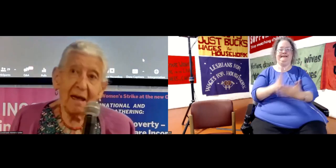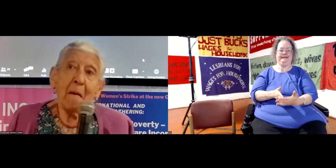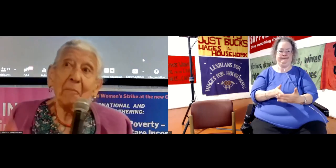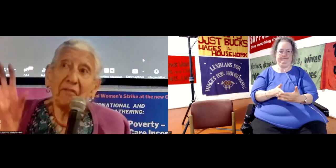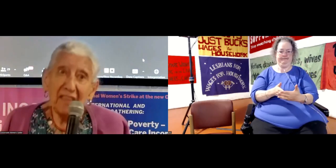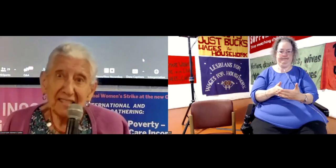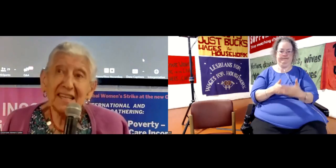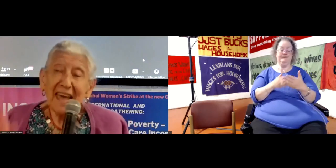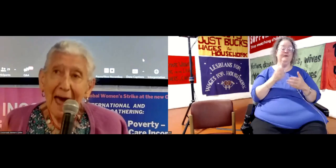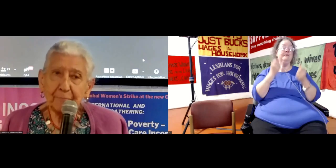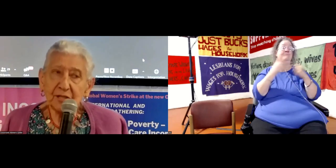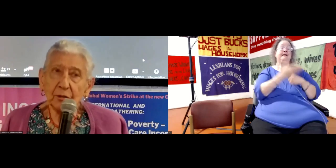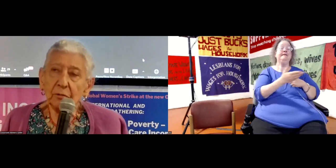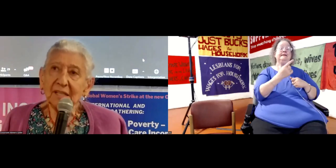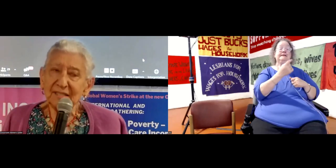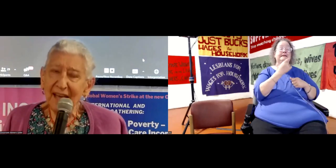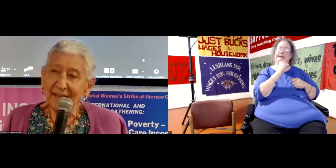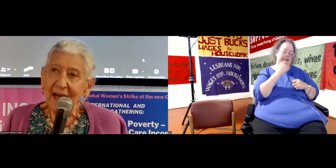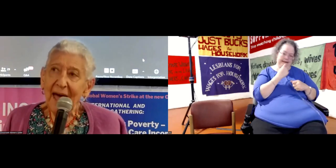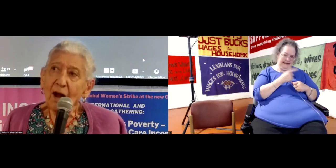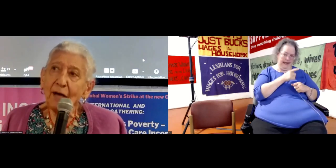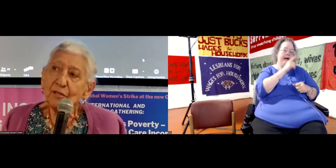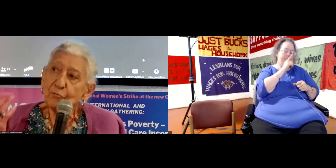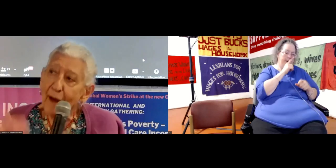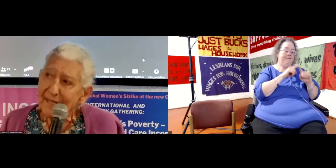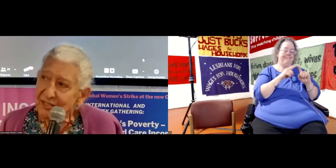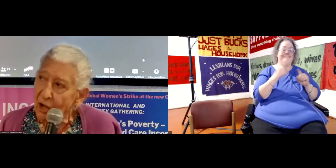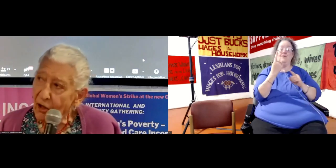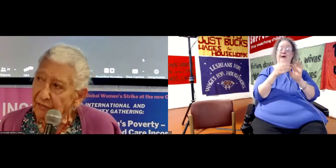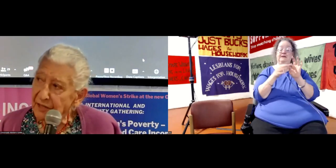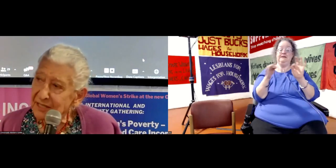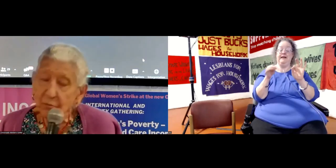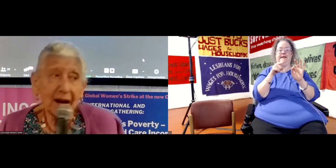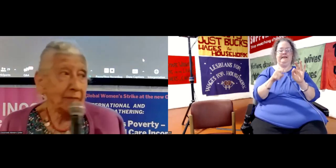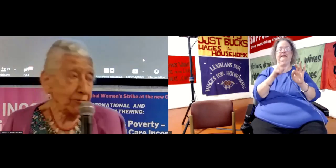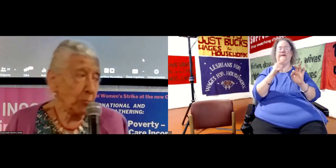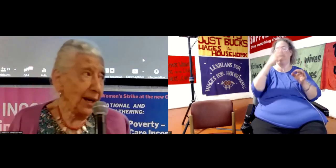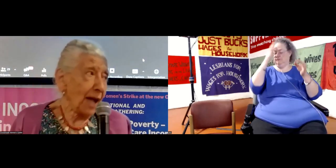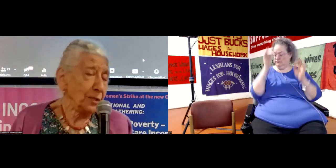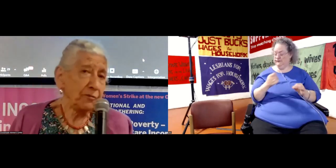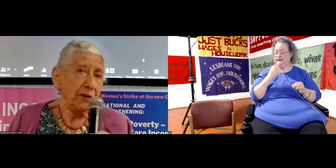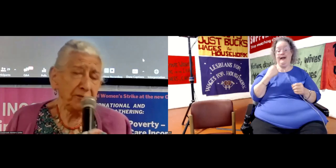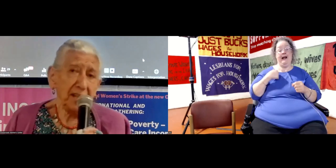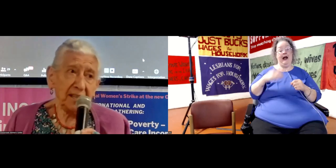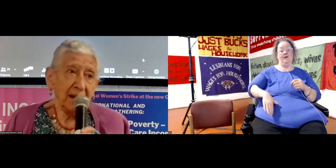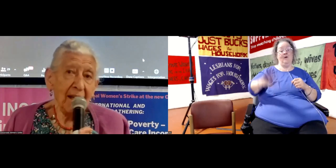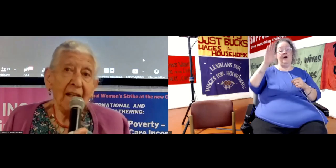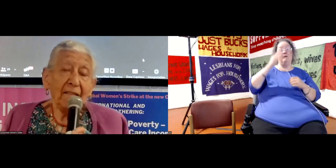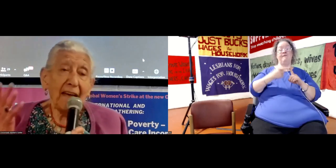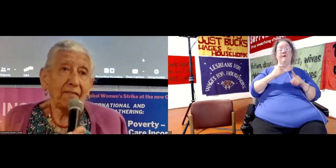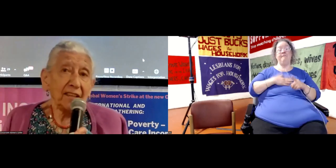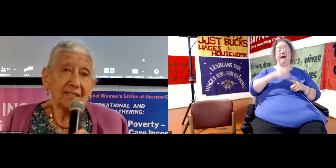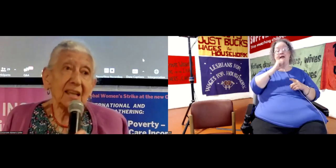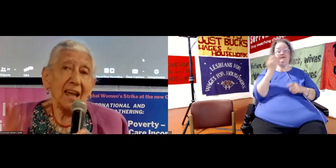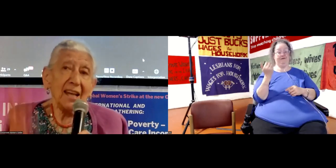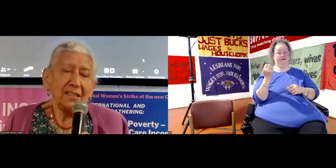say, but this he absolutely said. And I was raised on this from when I was 15,